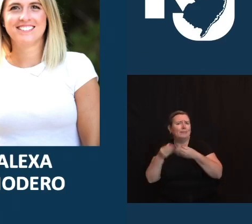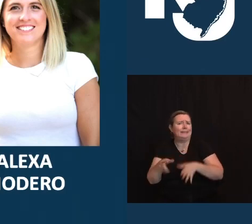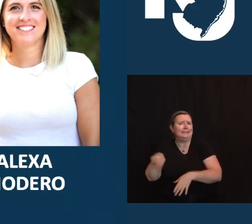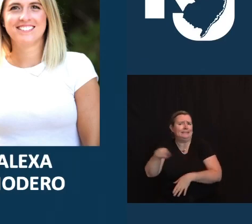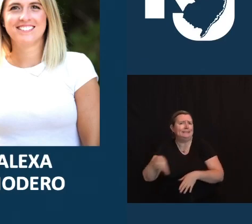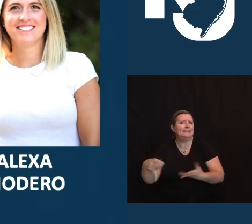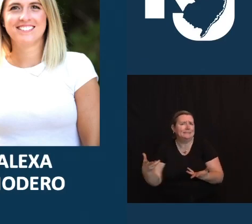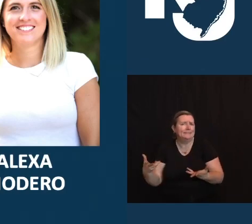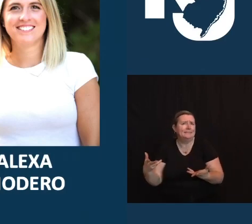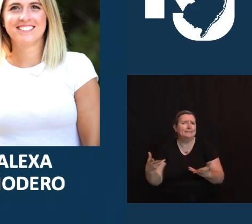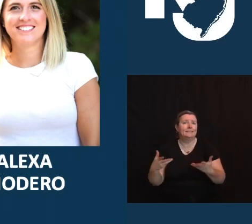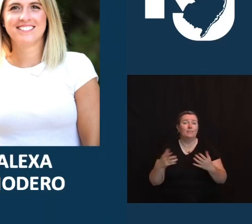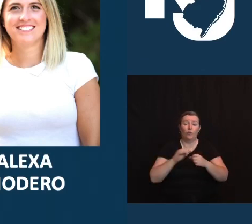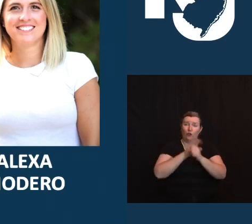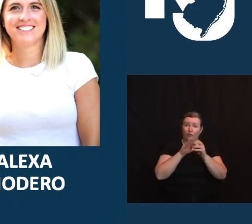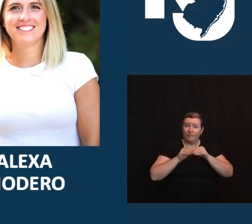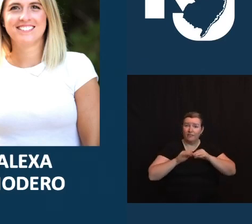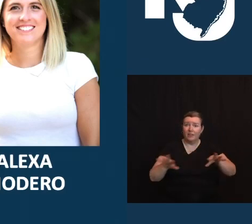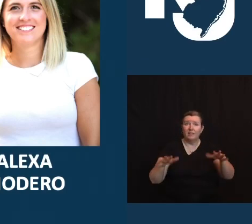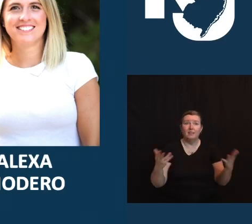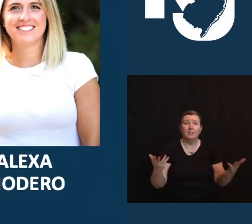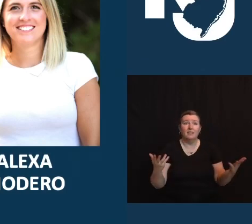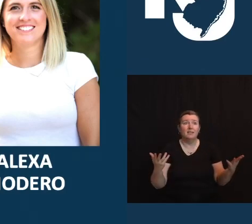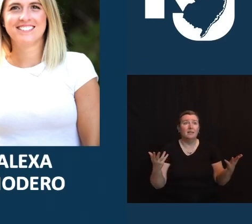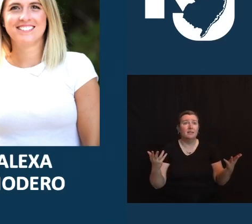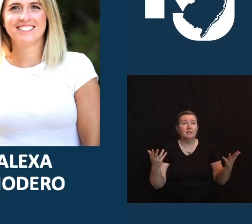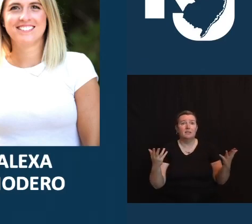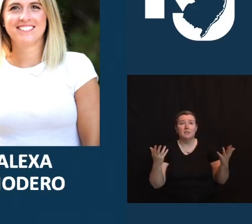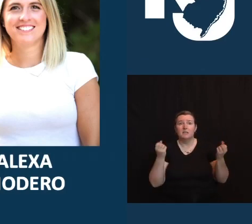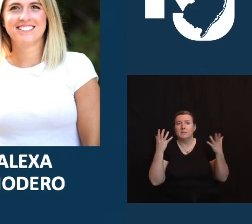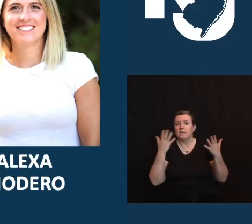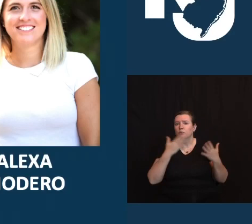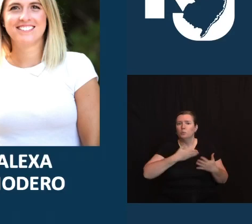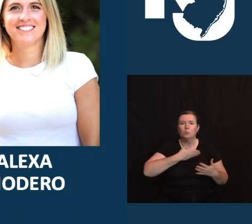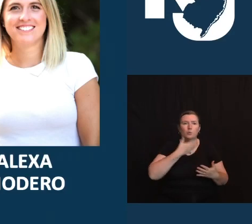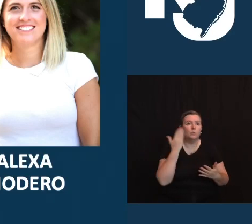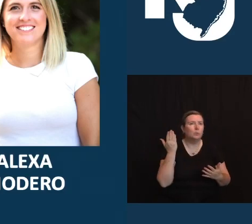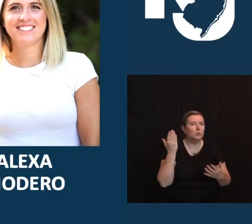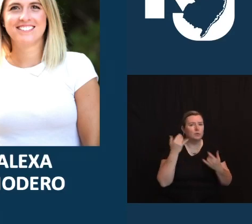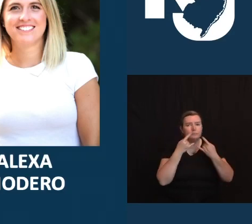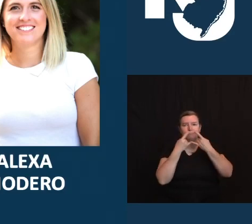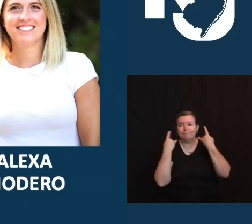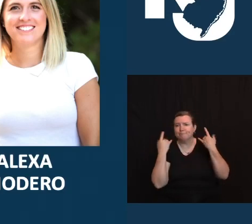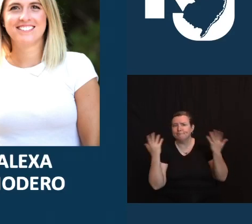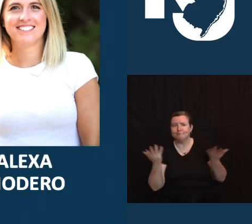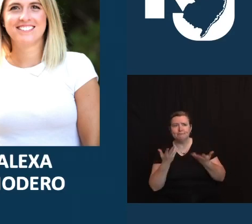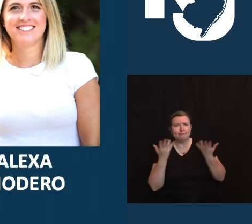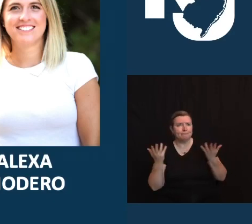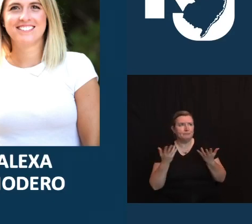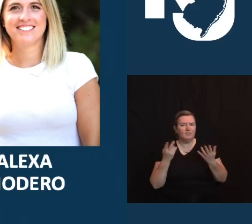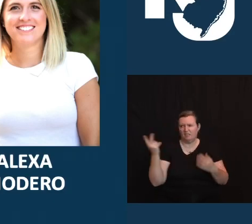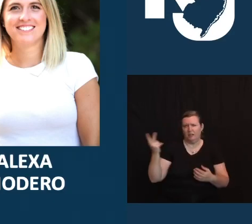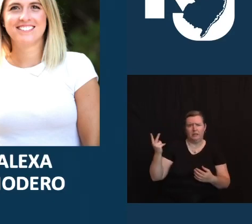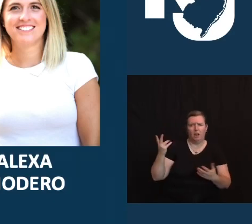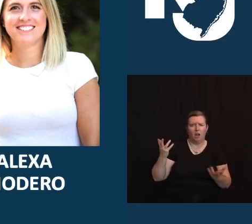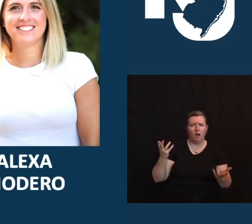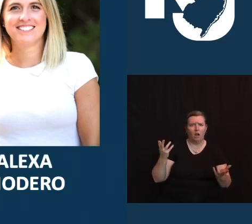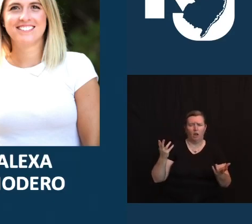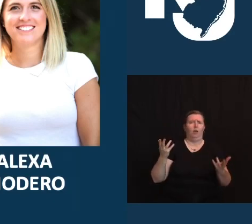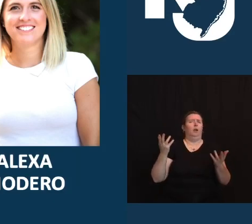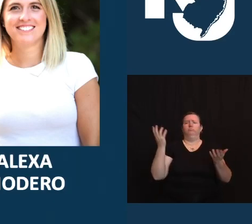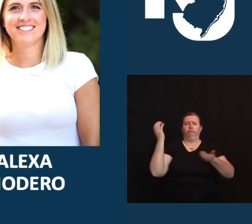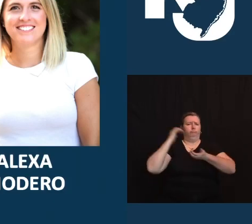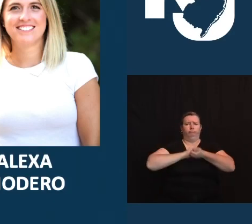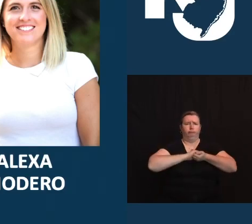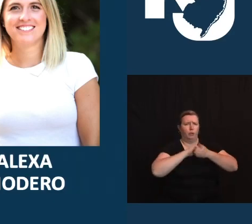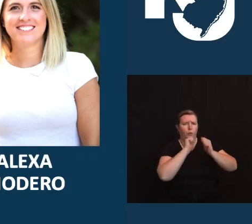shortages that we all know in personal protective equipment, they partnered with United States Manufacturing Company and switched